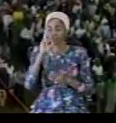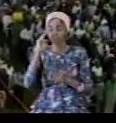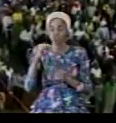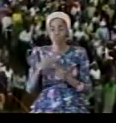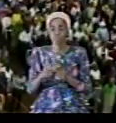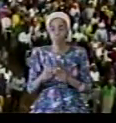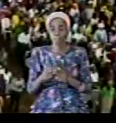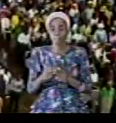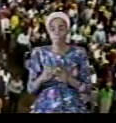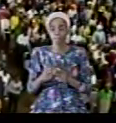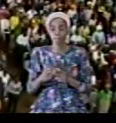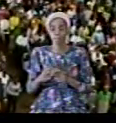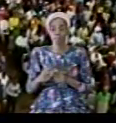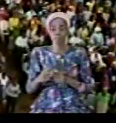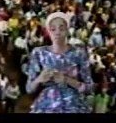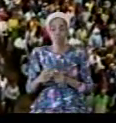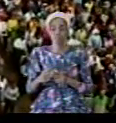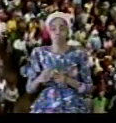And we